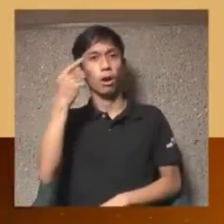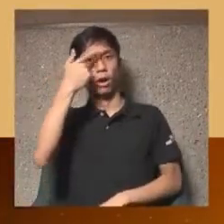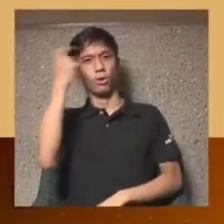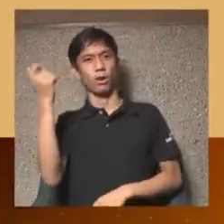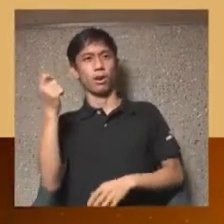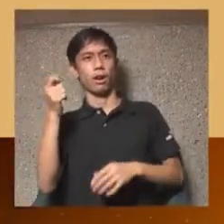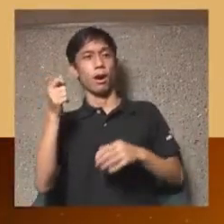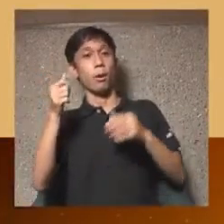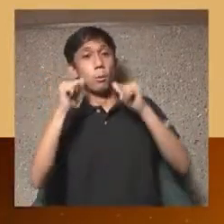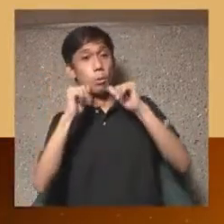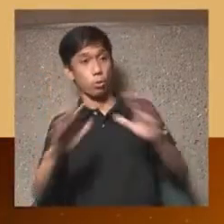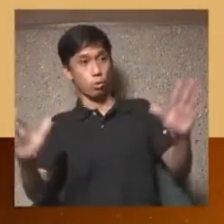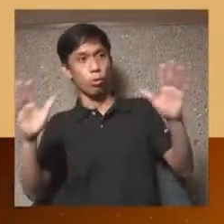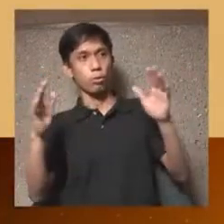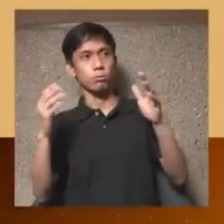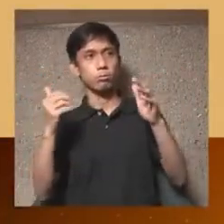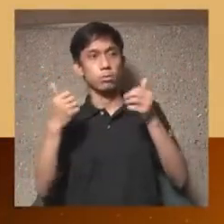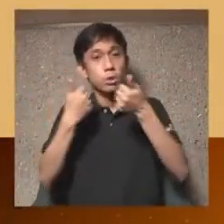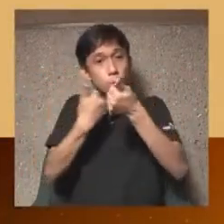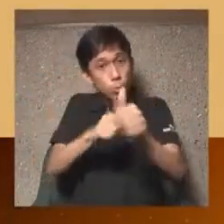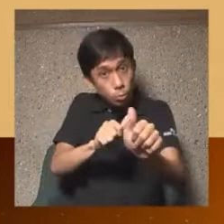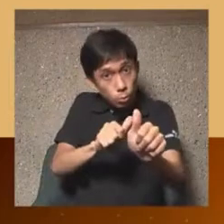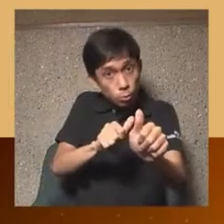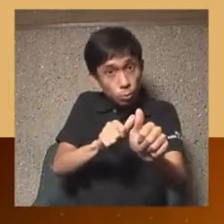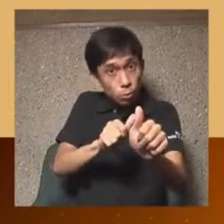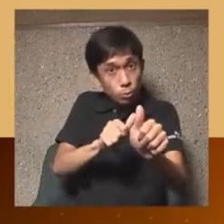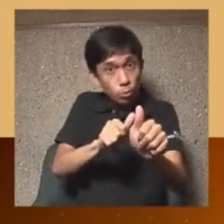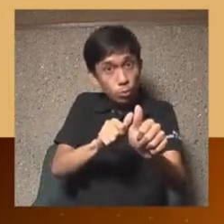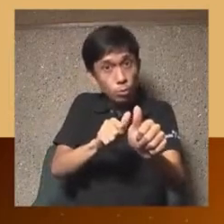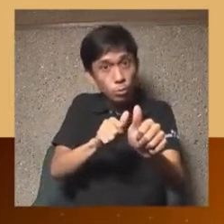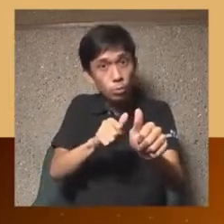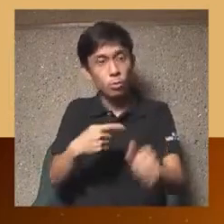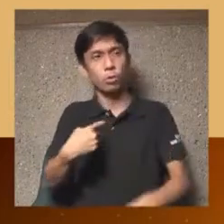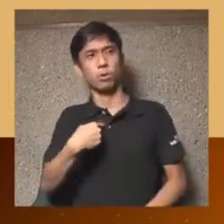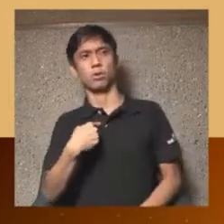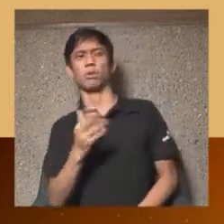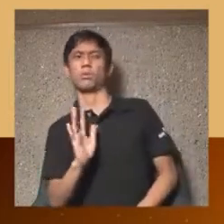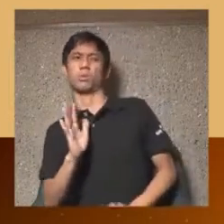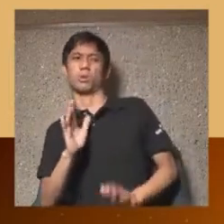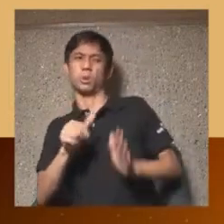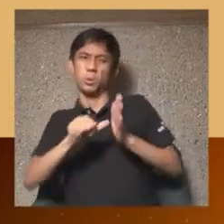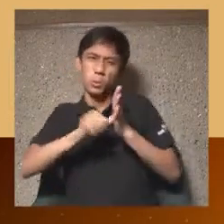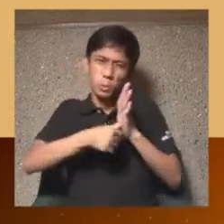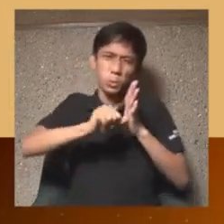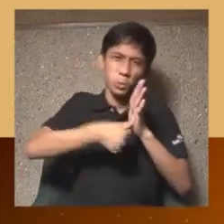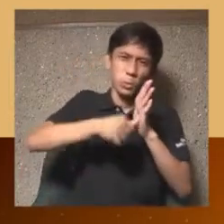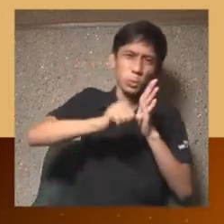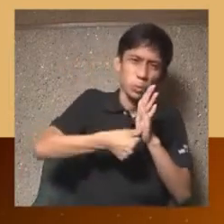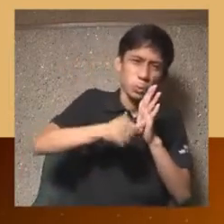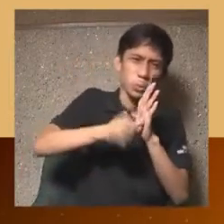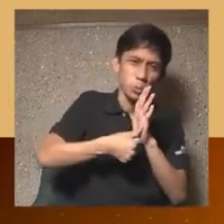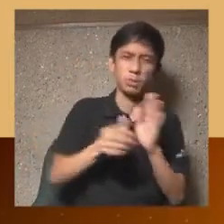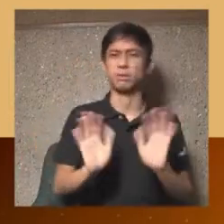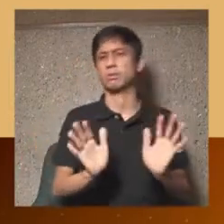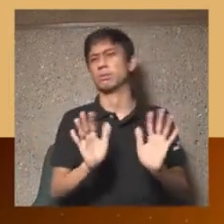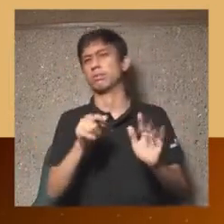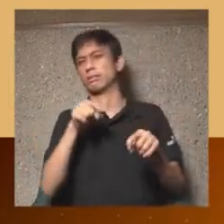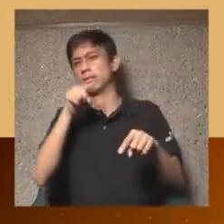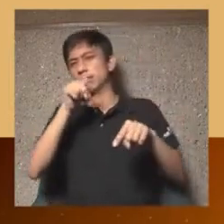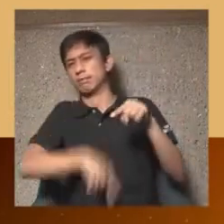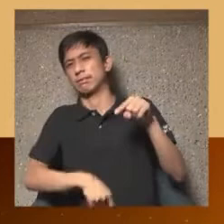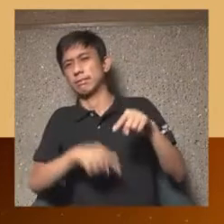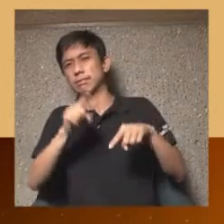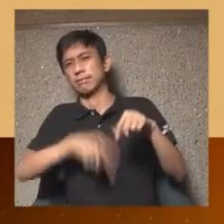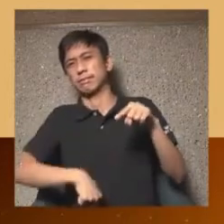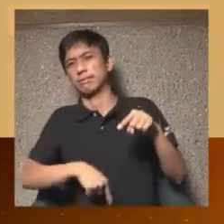insist. I don't have to, you know, find a way to grab the blessing. No.